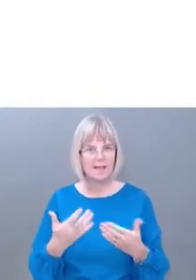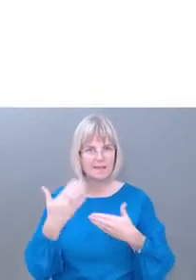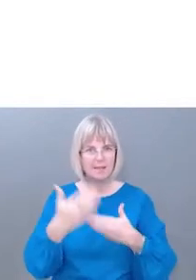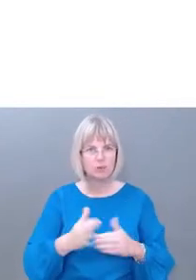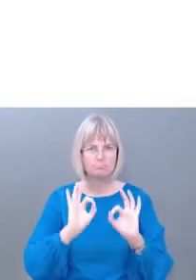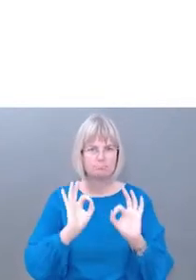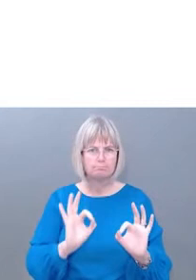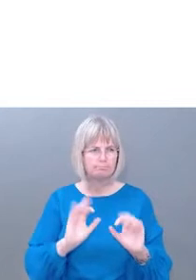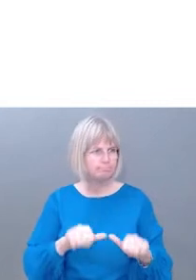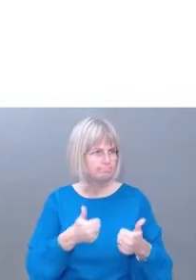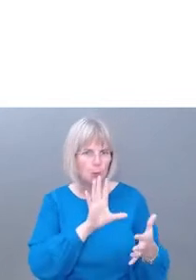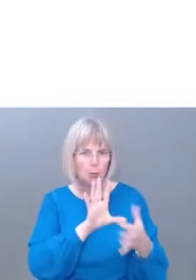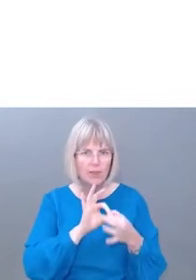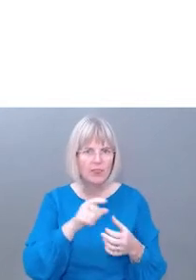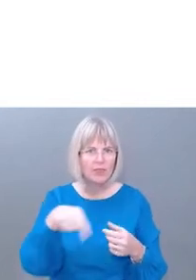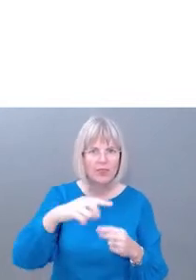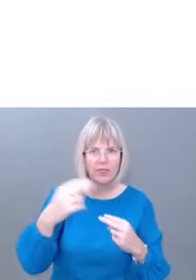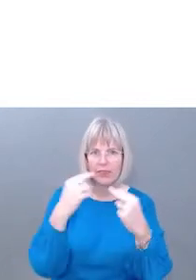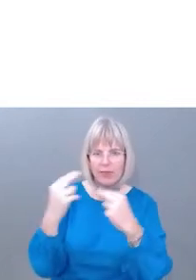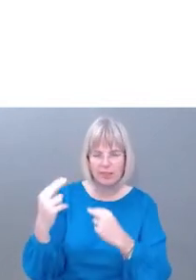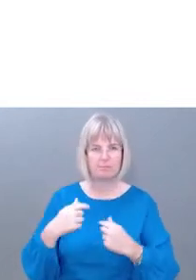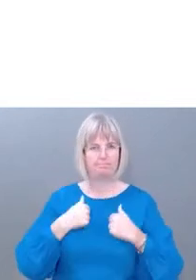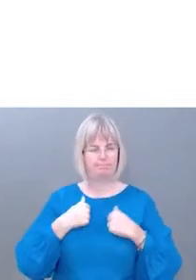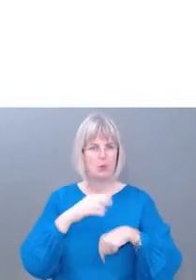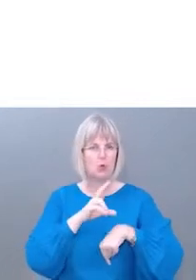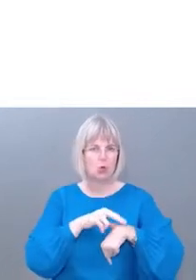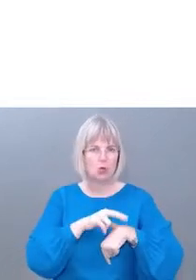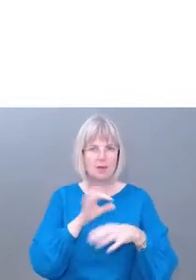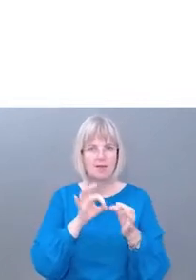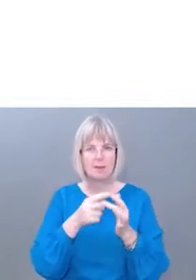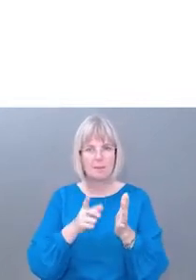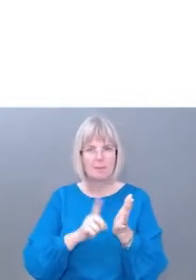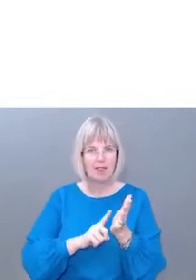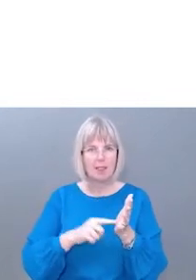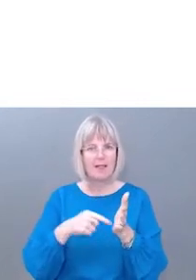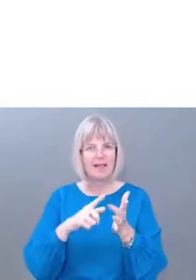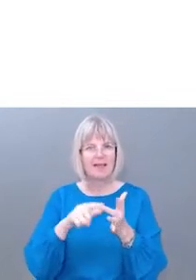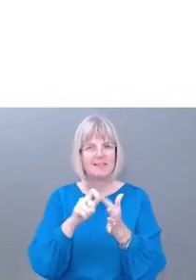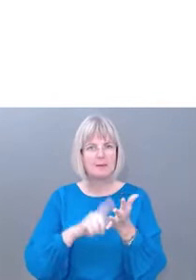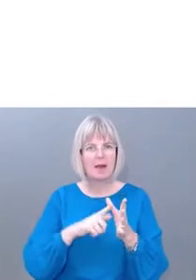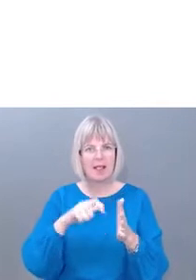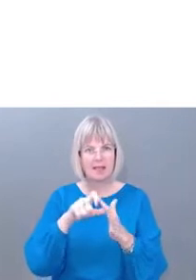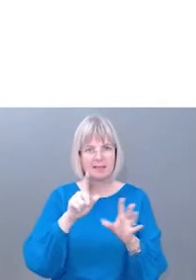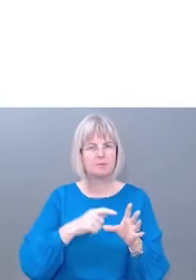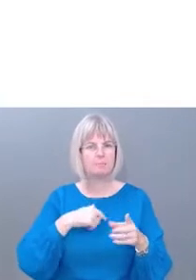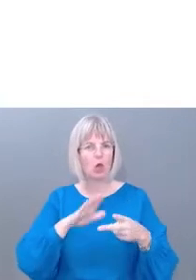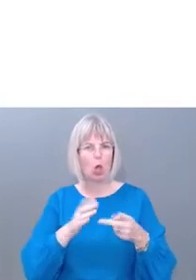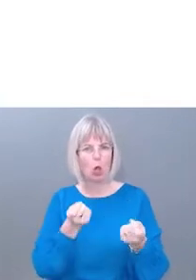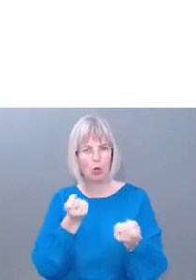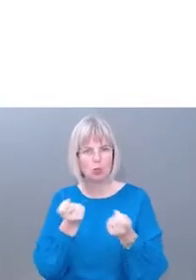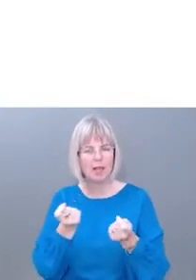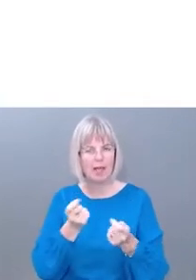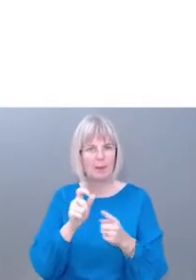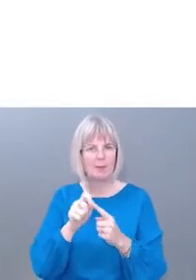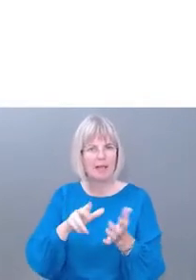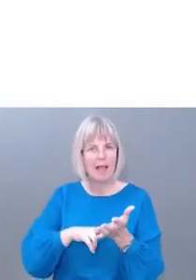My name is Dr. Bill Tiplady. I'm the co-chair with Adrian Whittington of the PPN, the Psychological Professions Network in